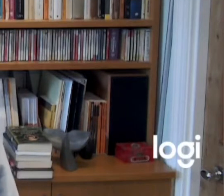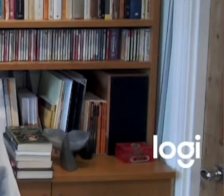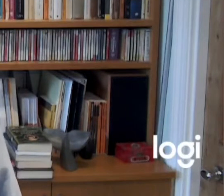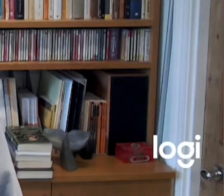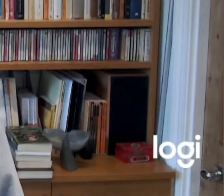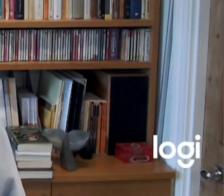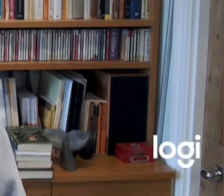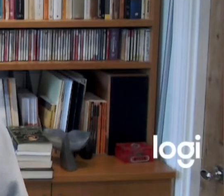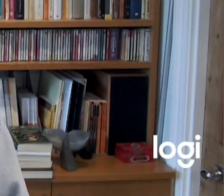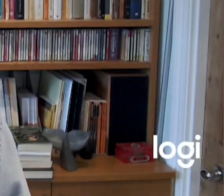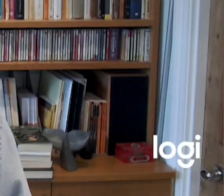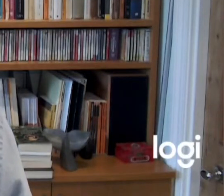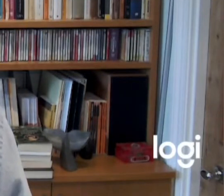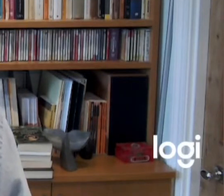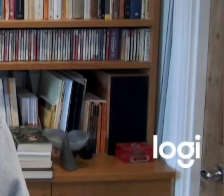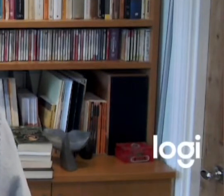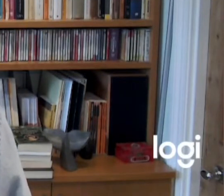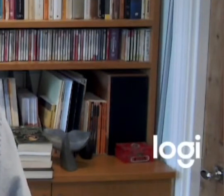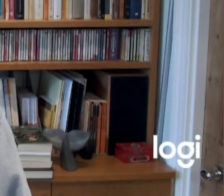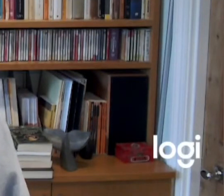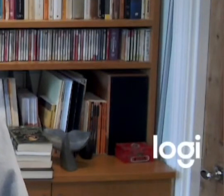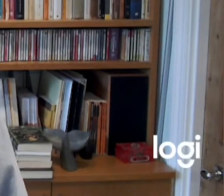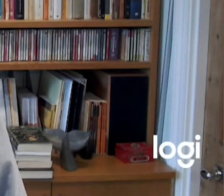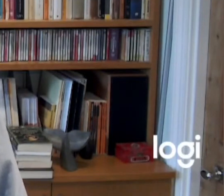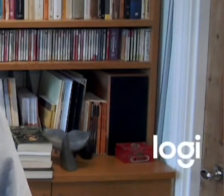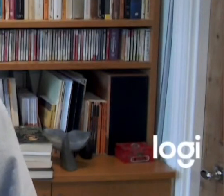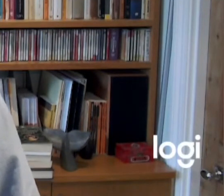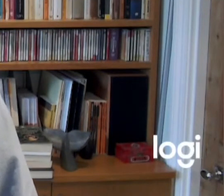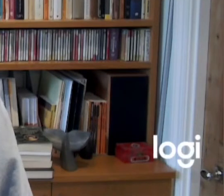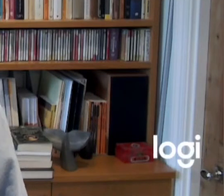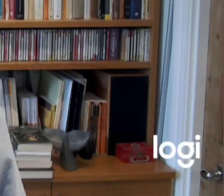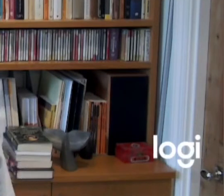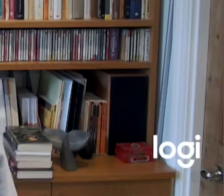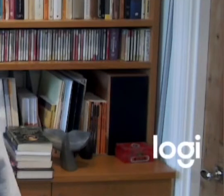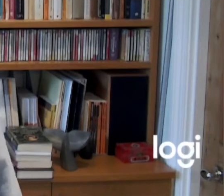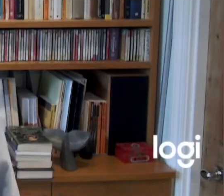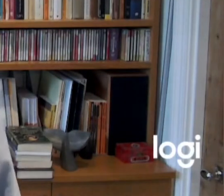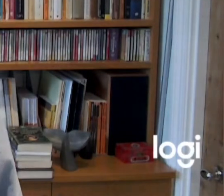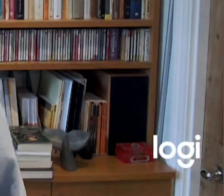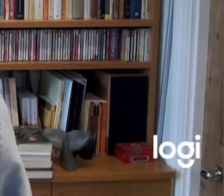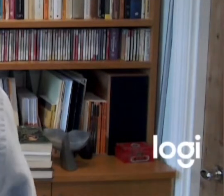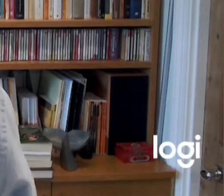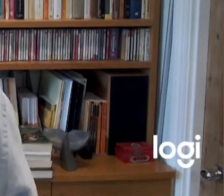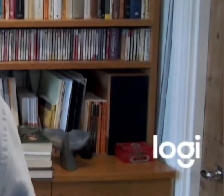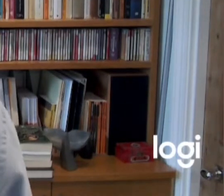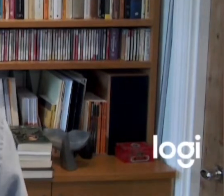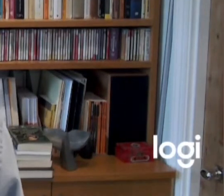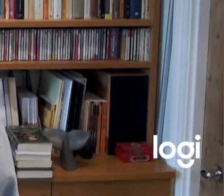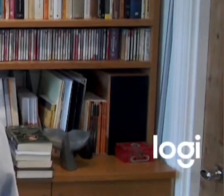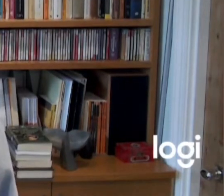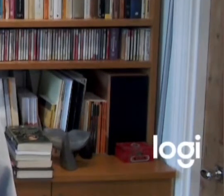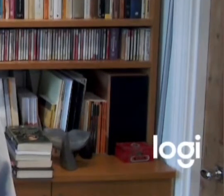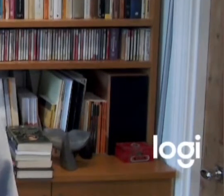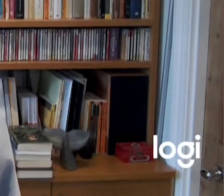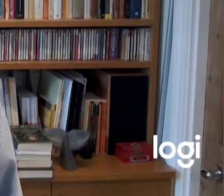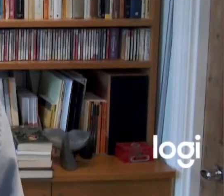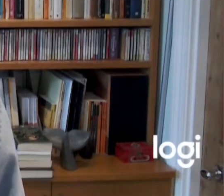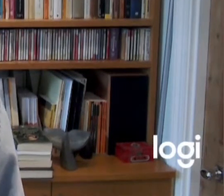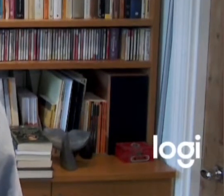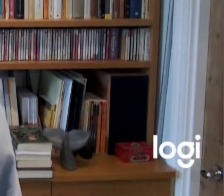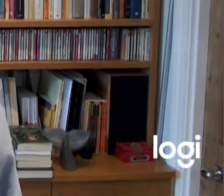explain why, and then tell them again at the end. Don't waste time introducing yourself or telling them your life story unless it's directly relevant to your